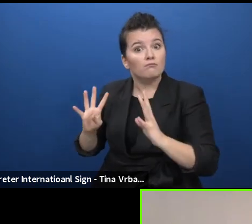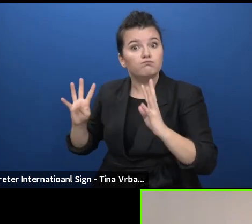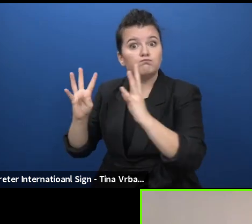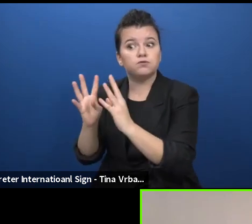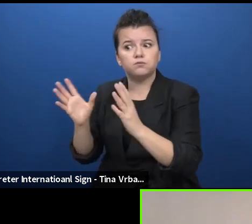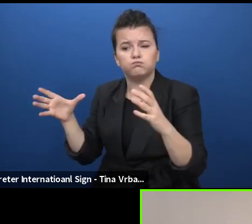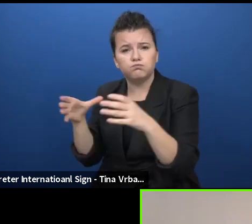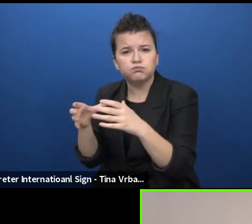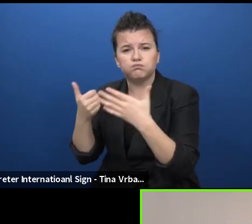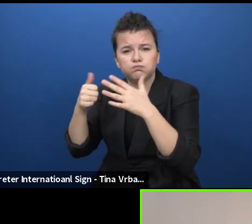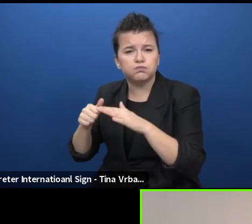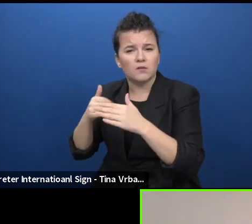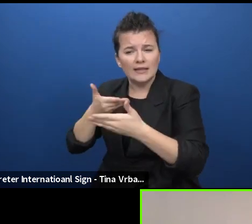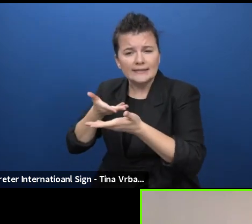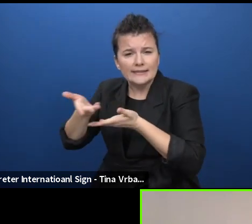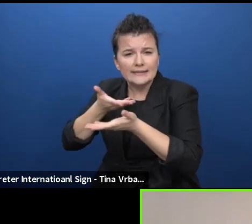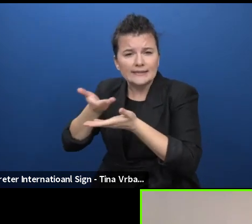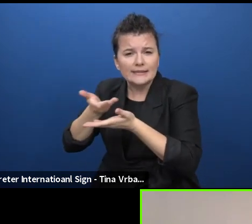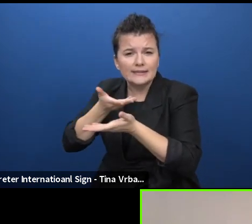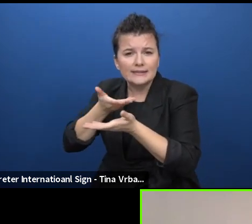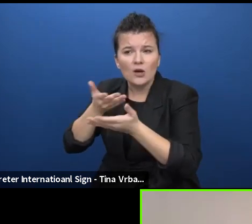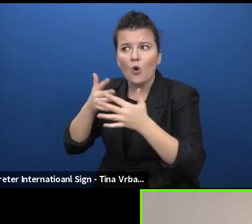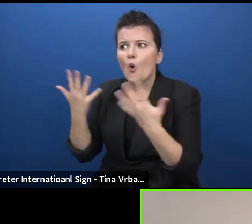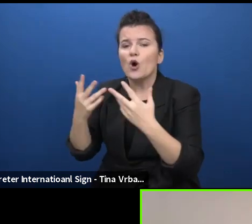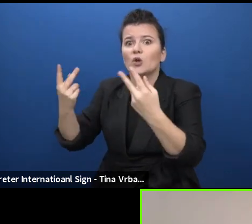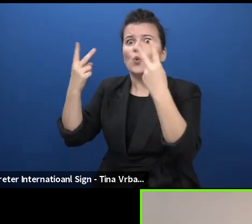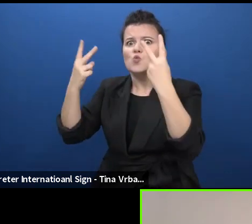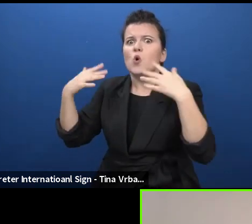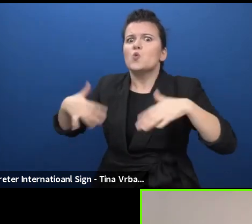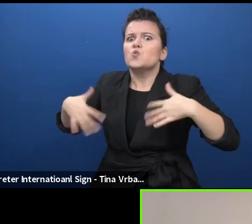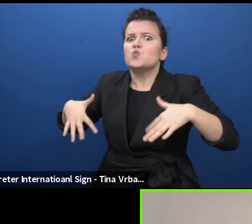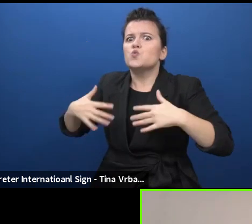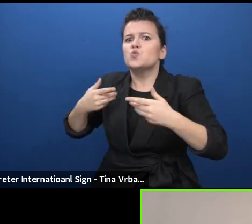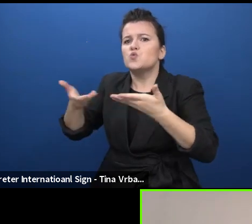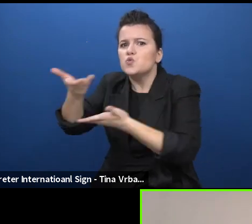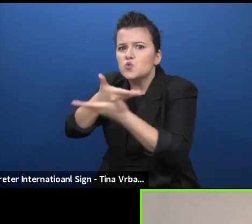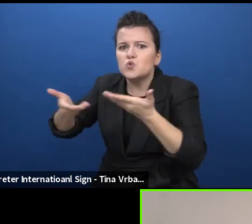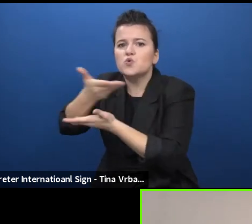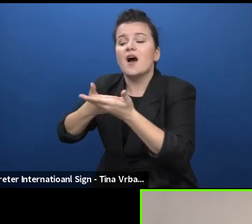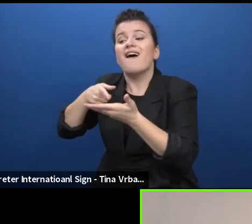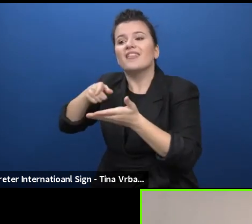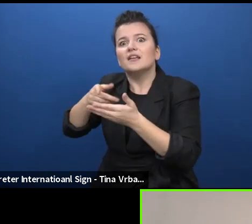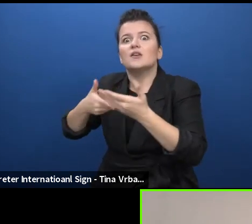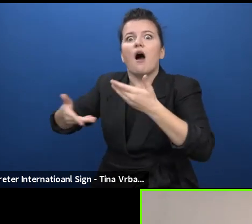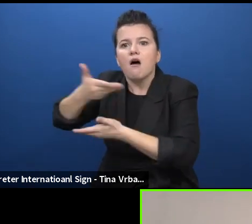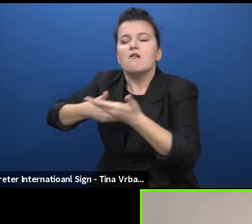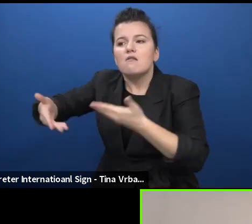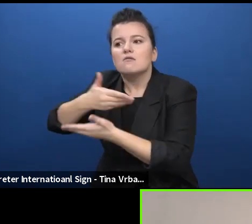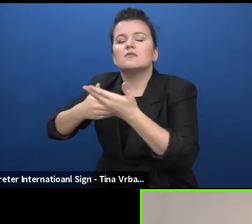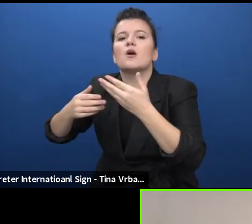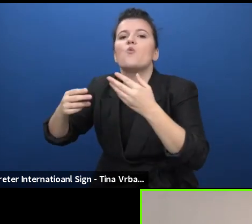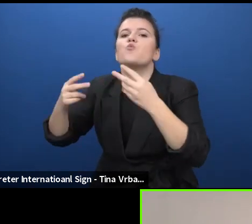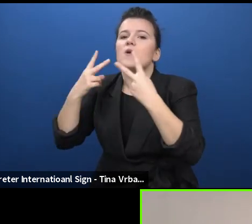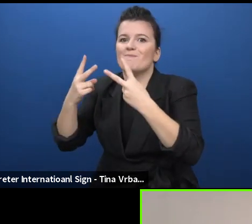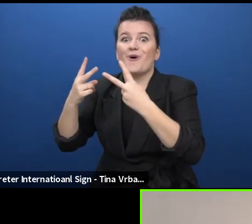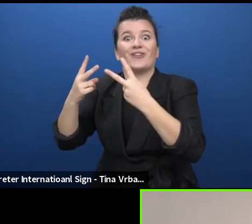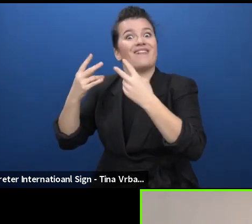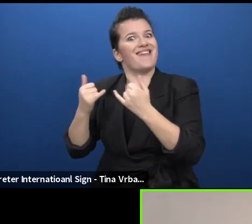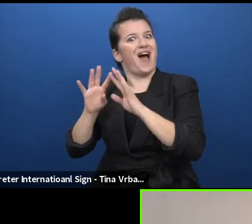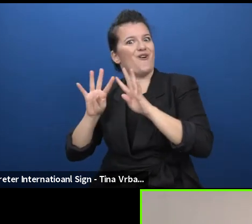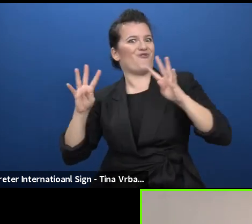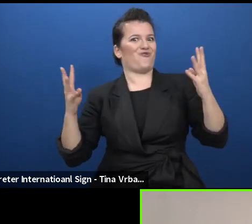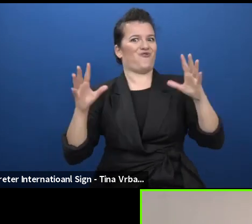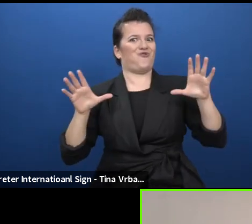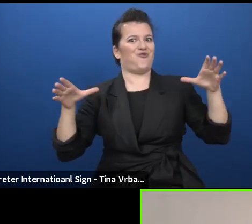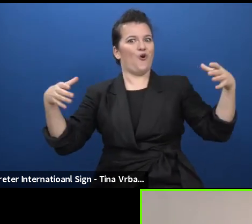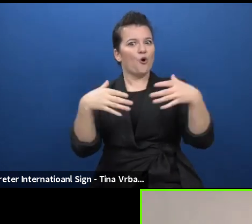tackle, but also on the need for more dialogue and more events just like this one in the future. We